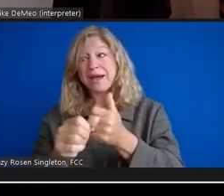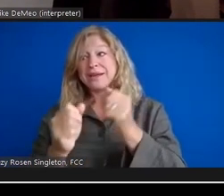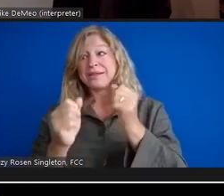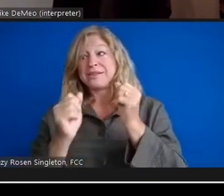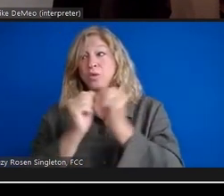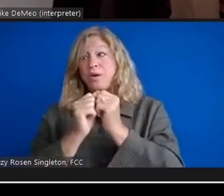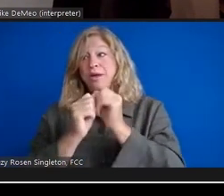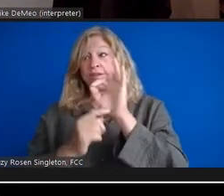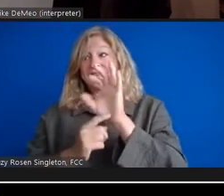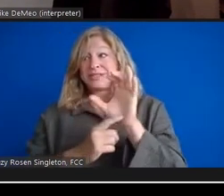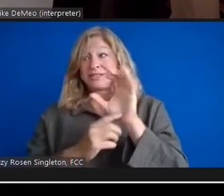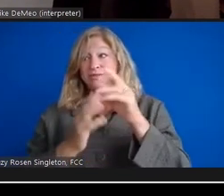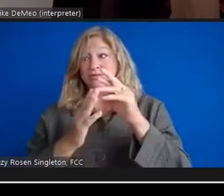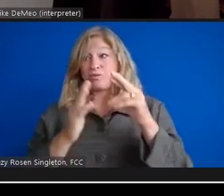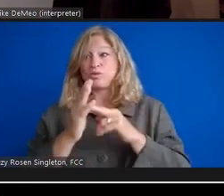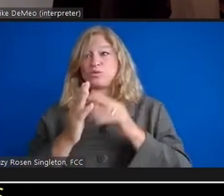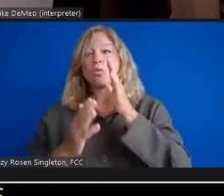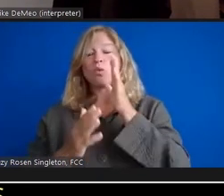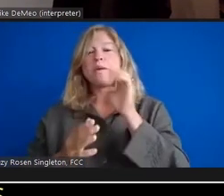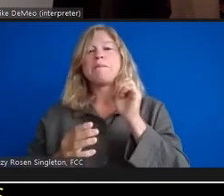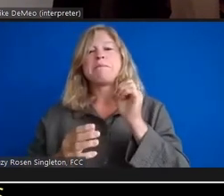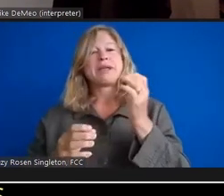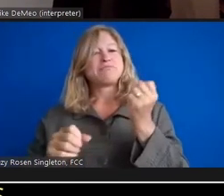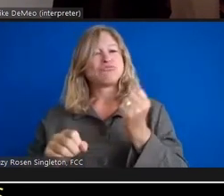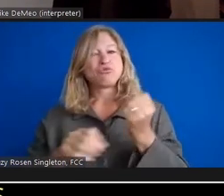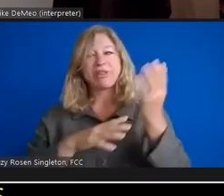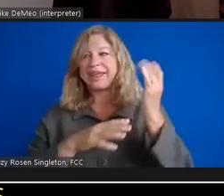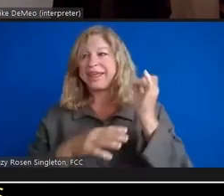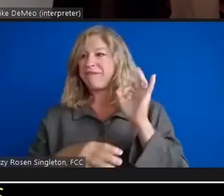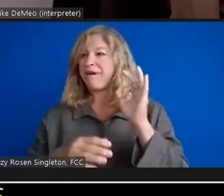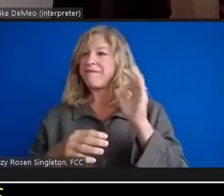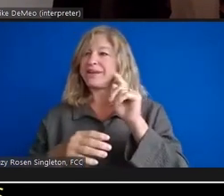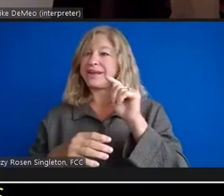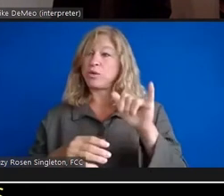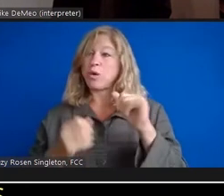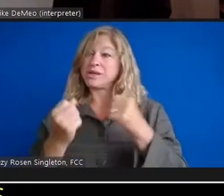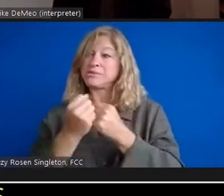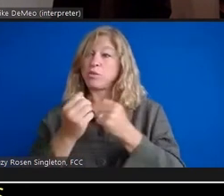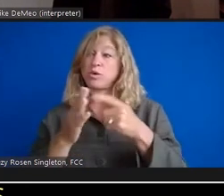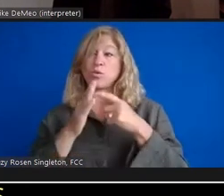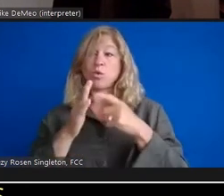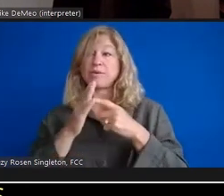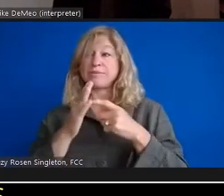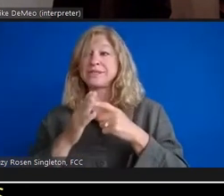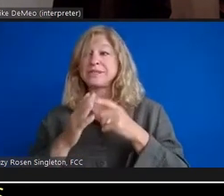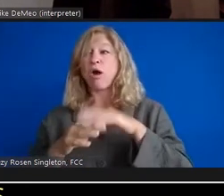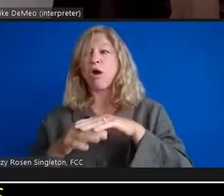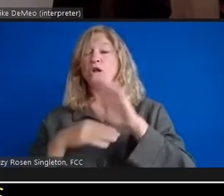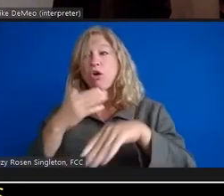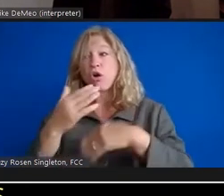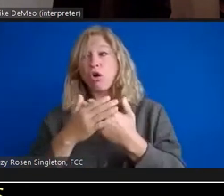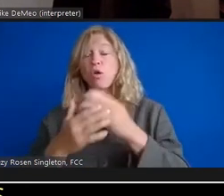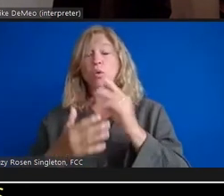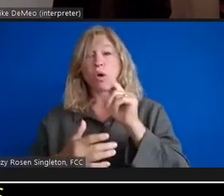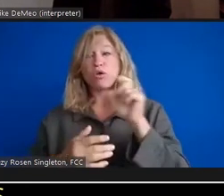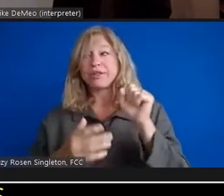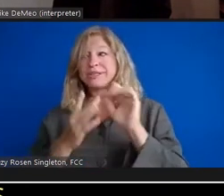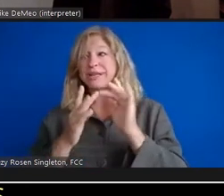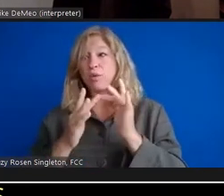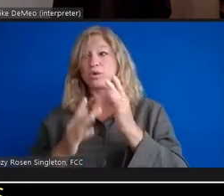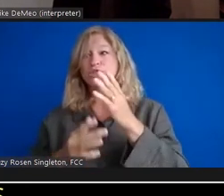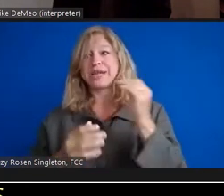entities that support RTT in compliance with the FCC's rules would then be relieved of the requirement to